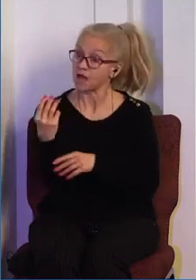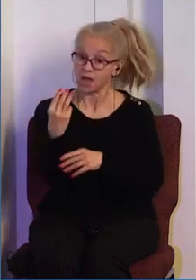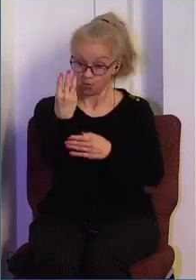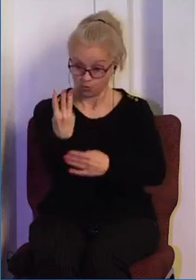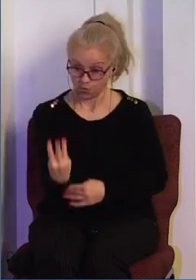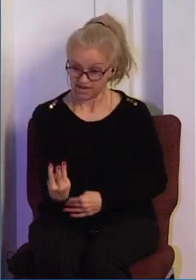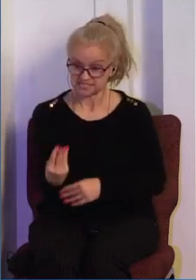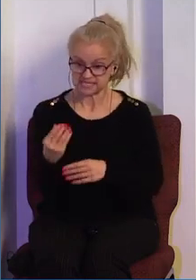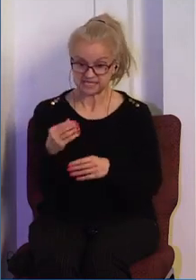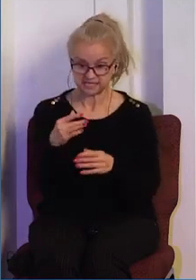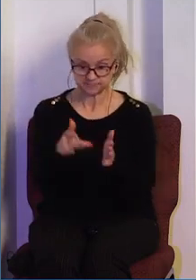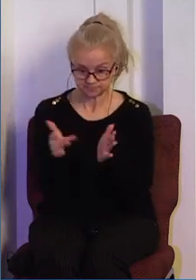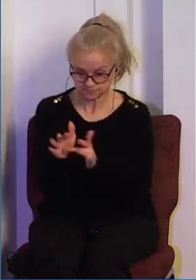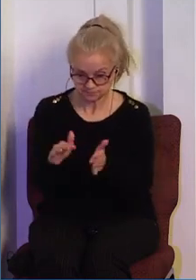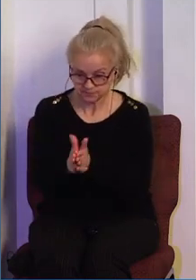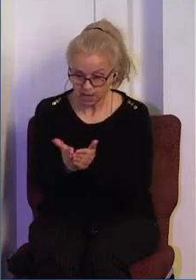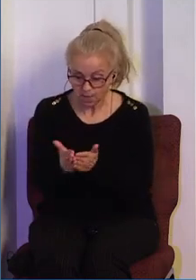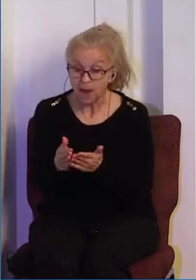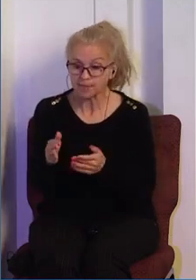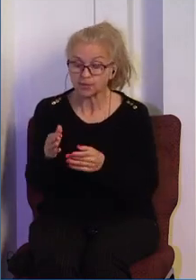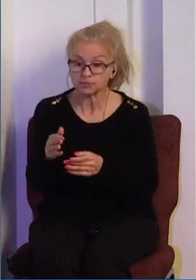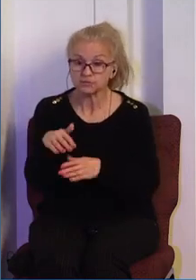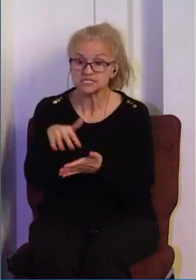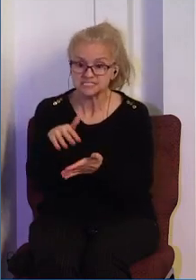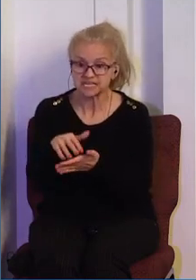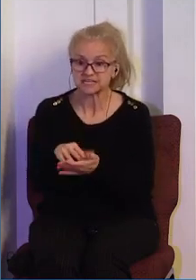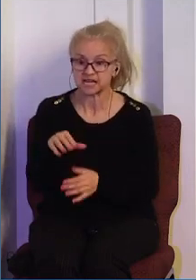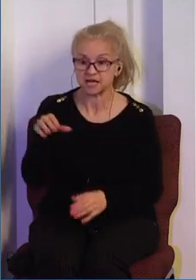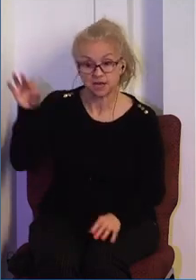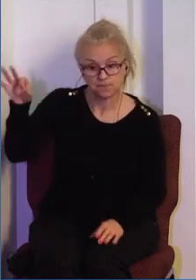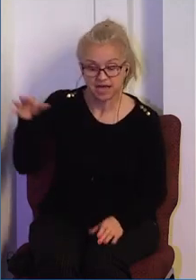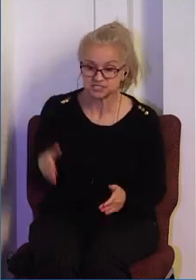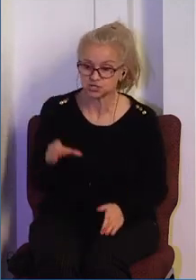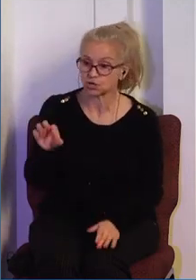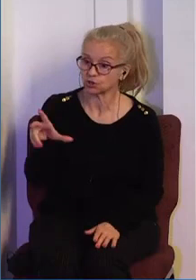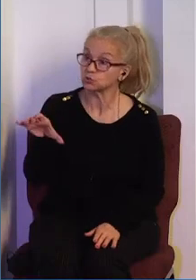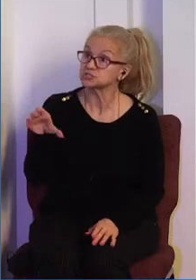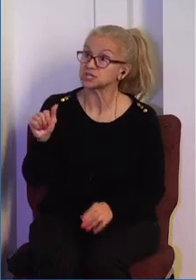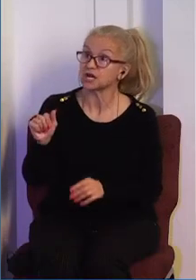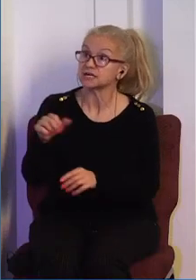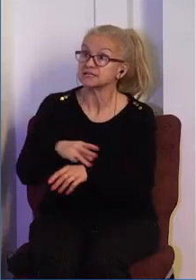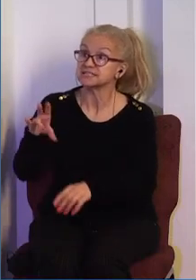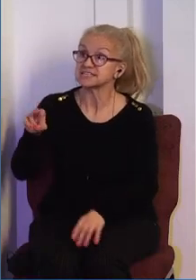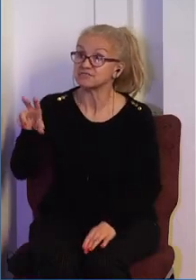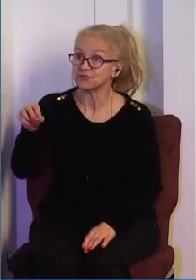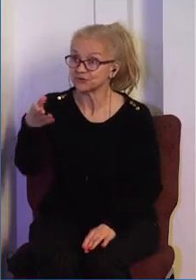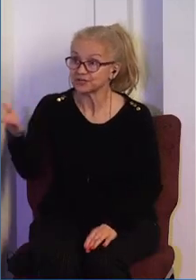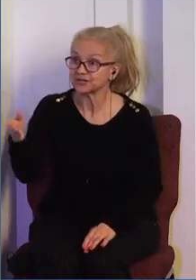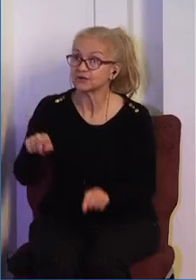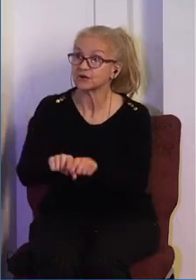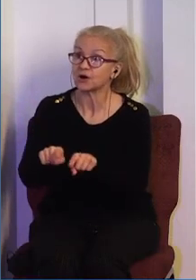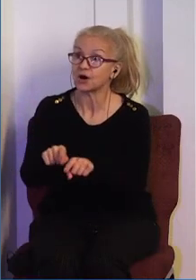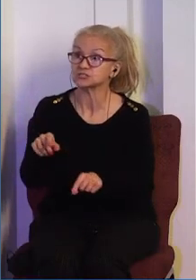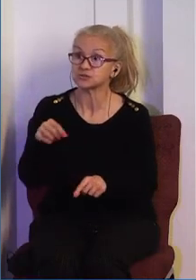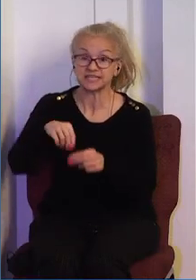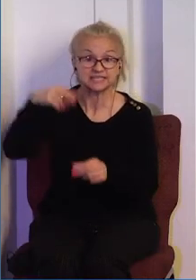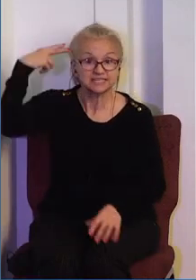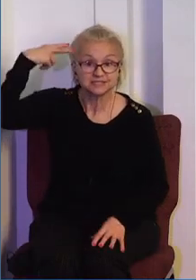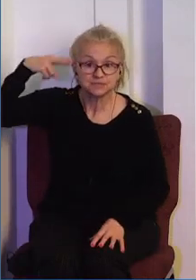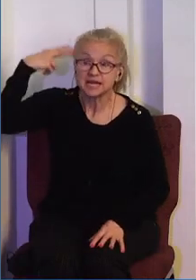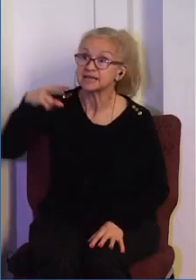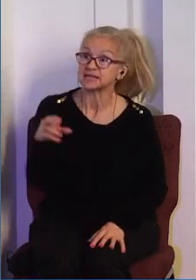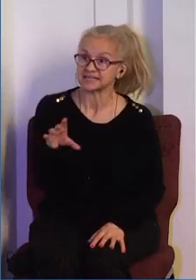have Bible study with Pastor Lucia on the Facebook page at 7:30, and also in Spanish